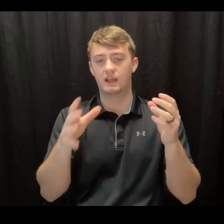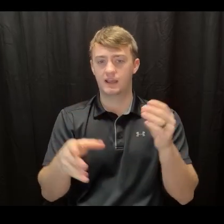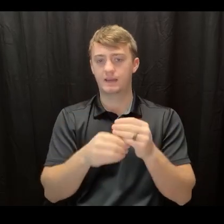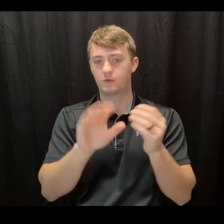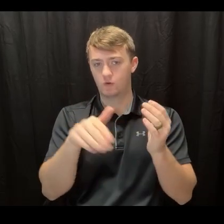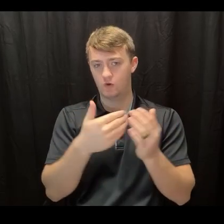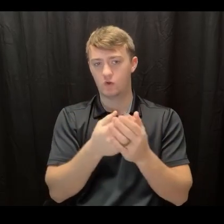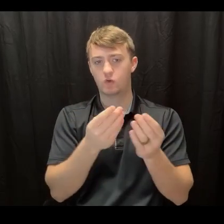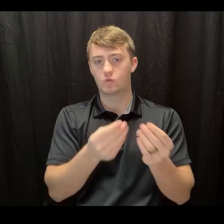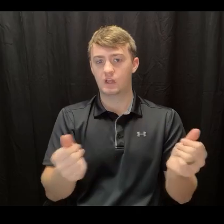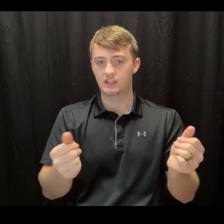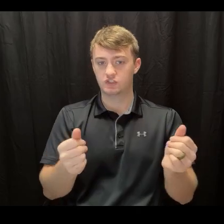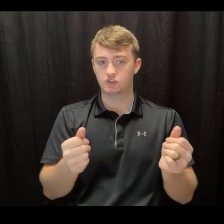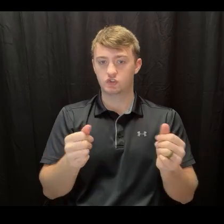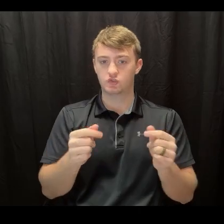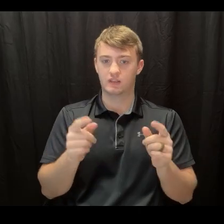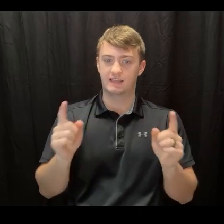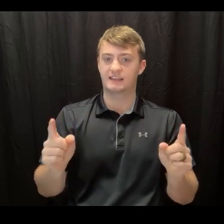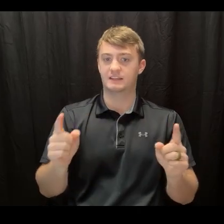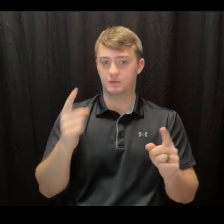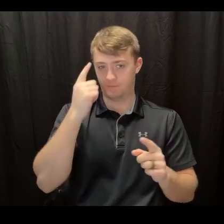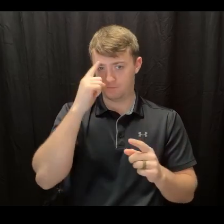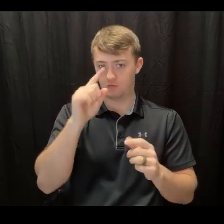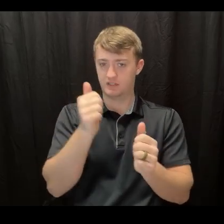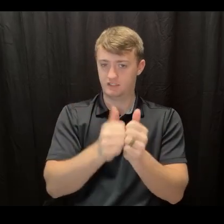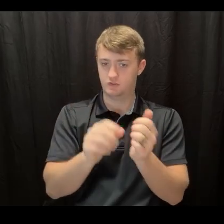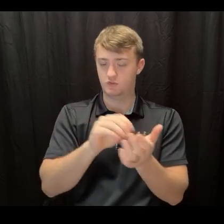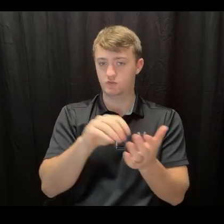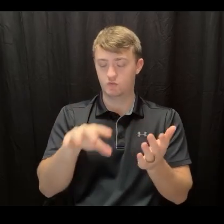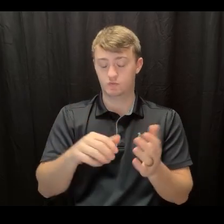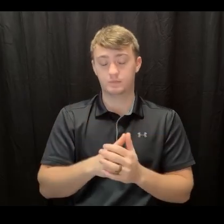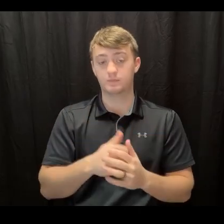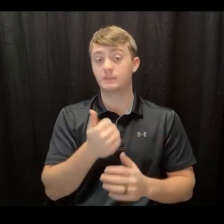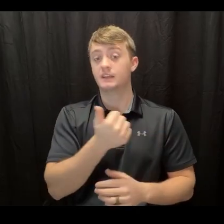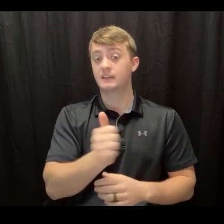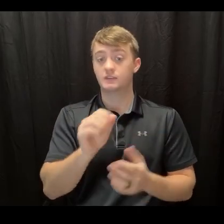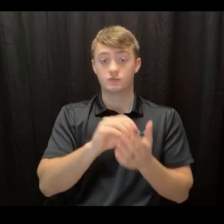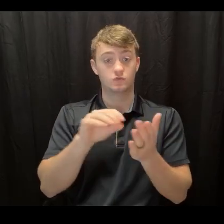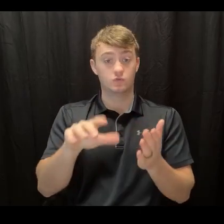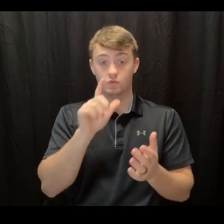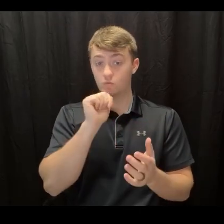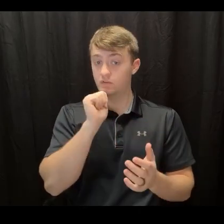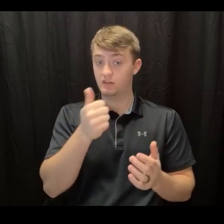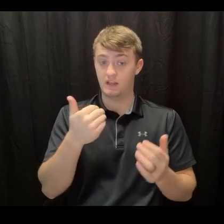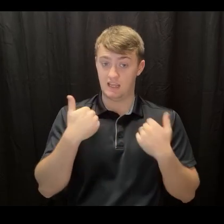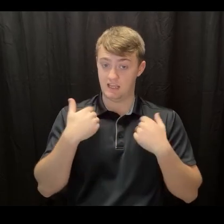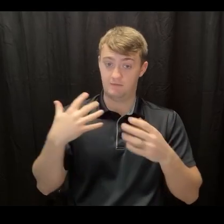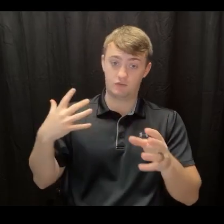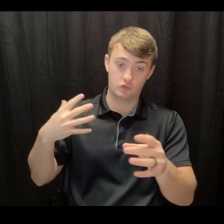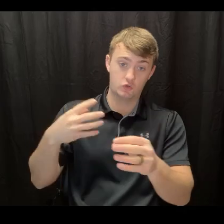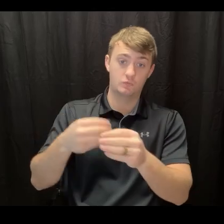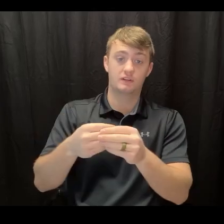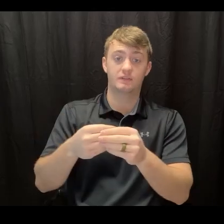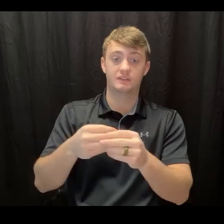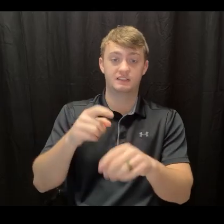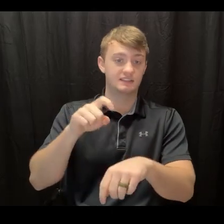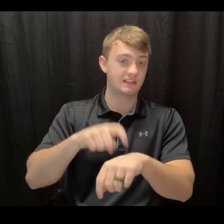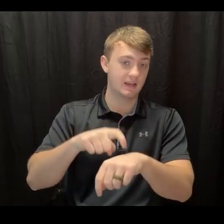You want to add all the resolution lengths together for each student. Any student who does not have a